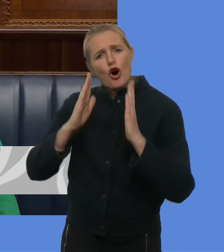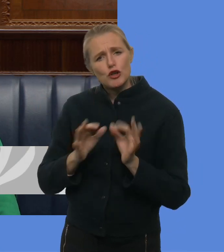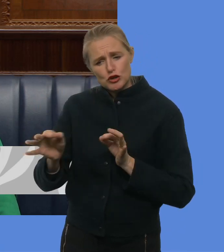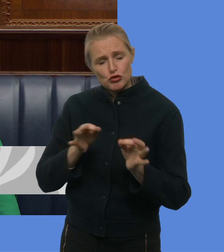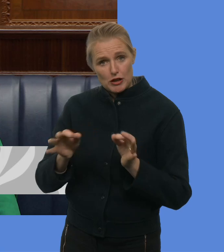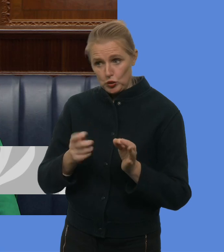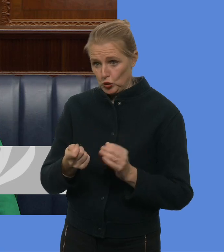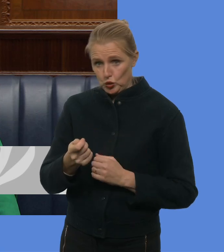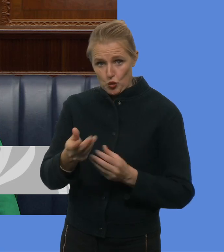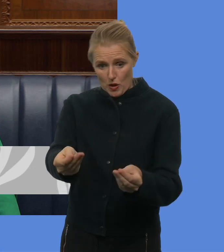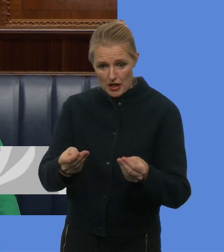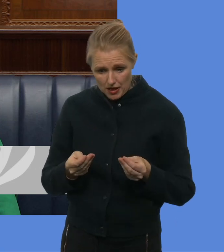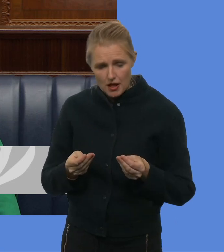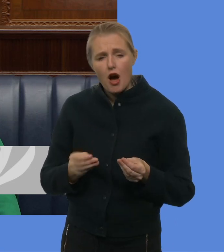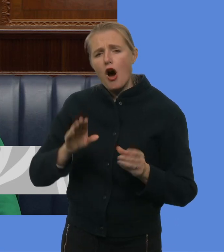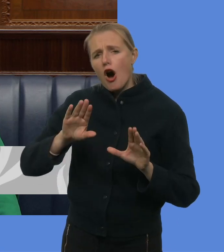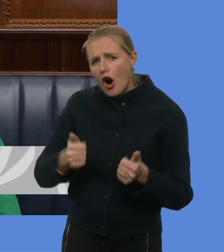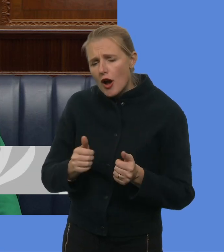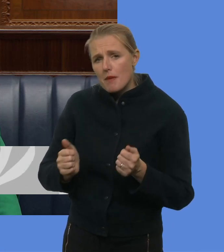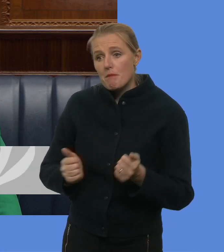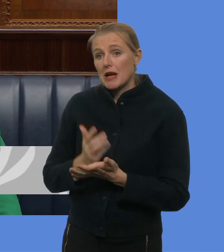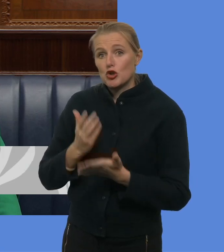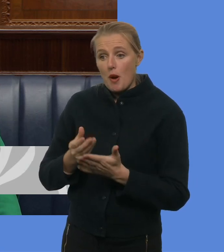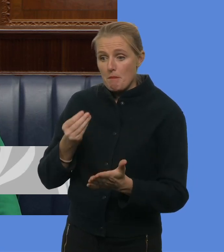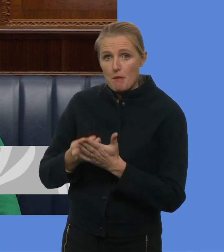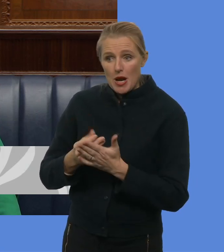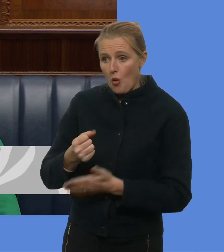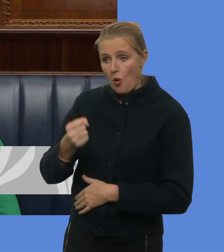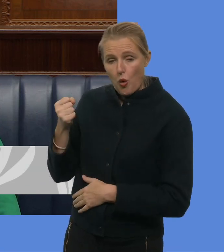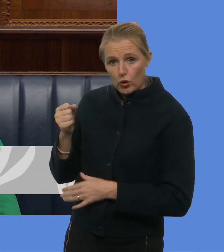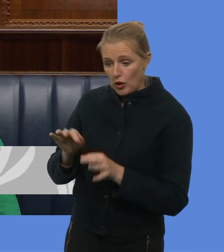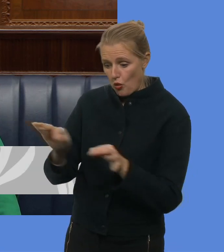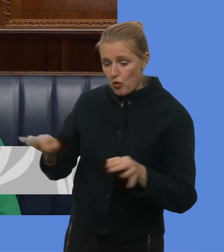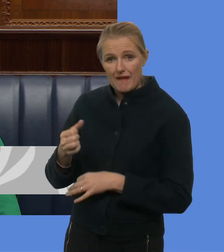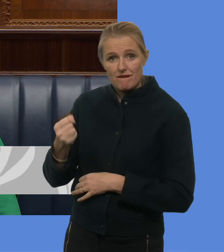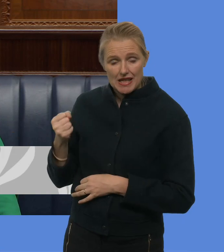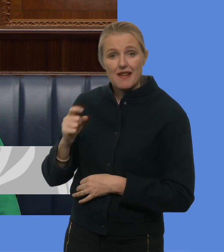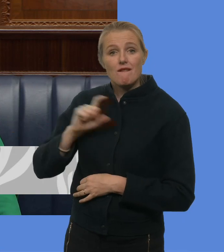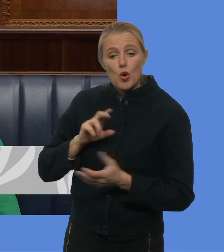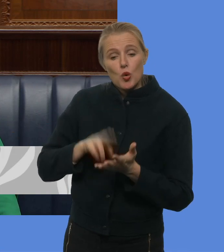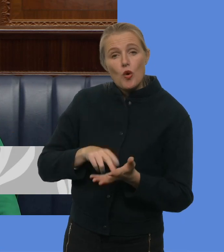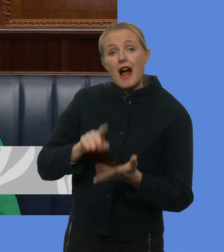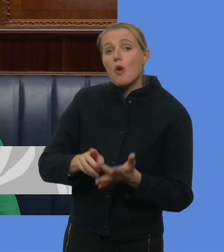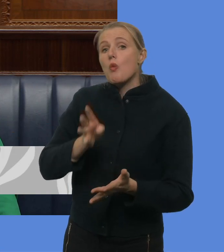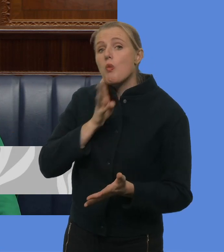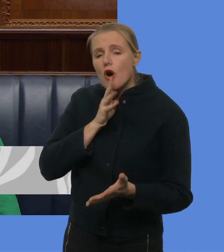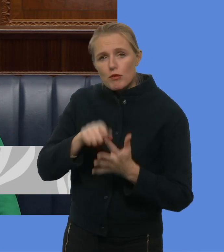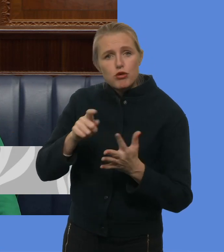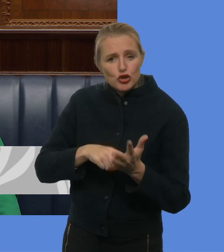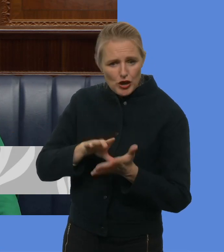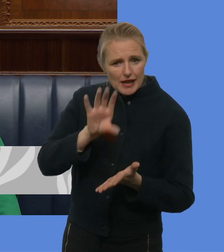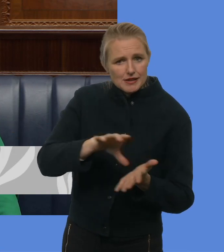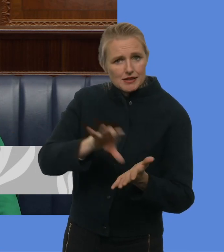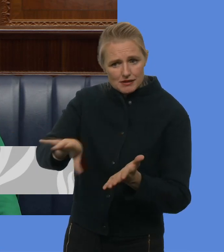we ensure money is ring-fenced for capital infrastructure Northern Ireland water projects, which